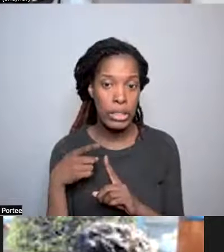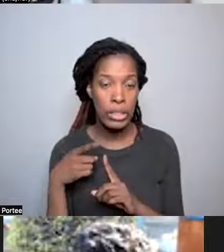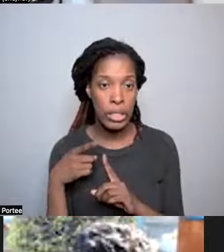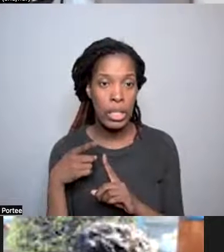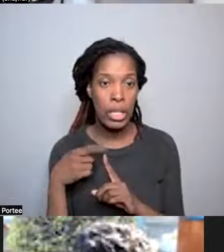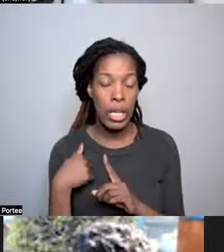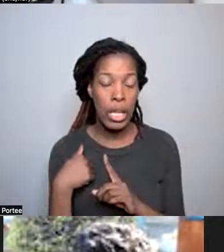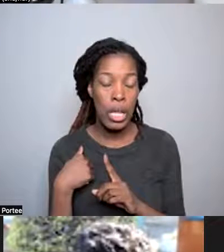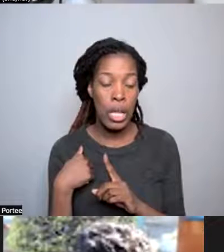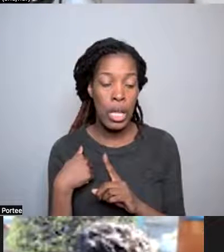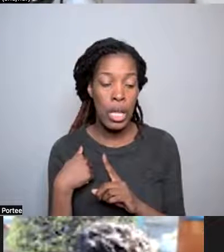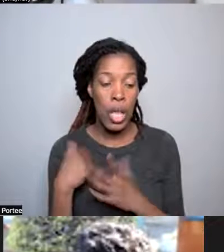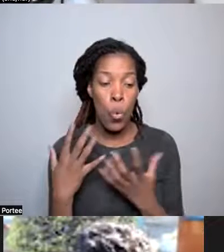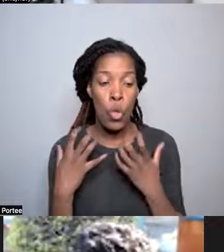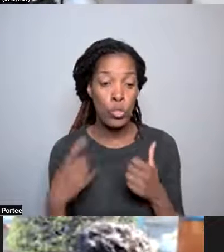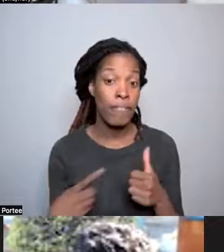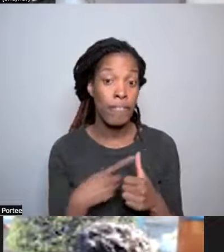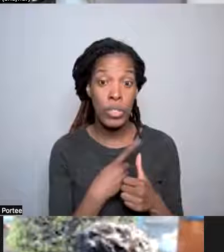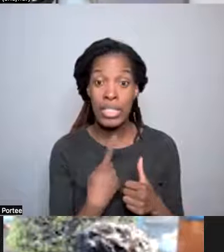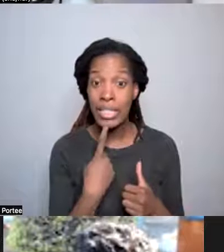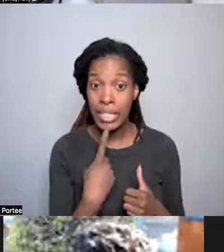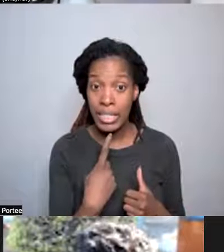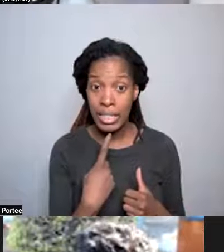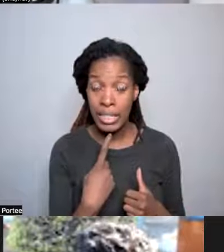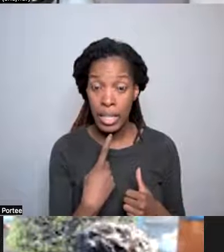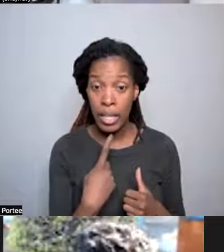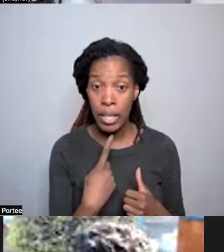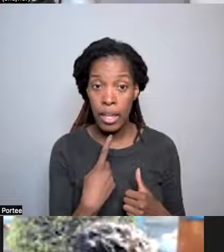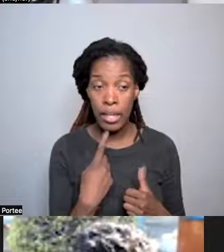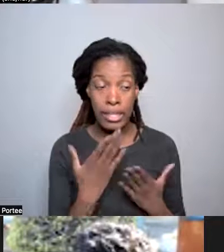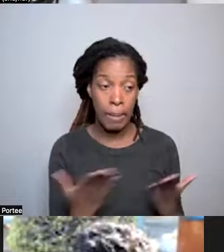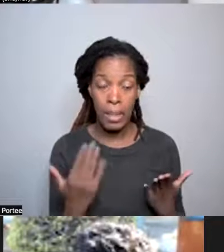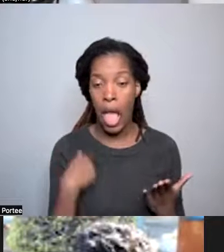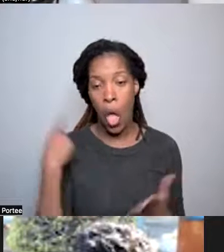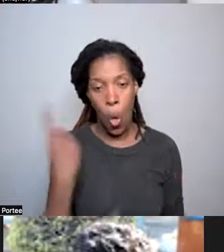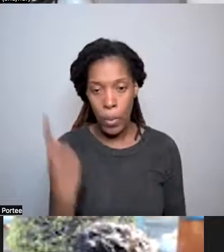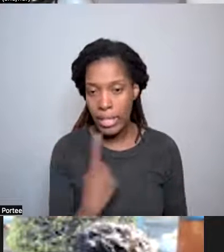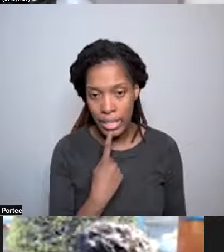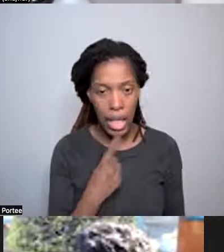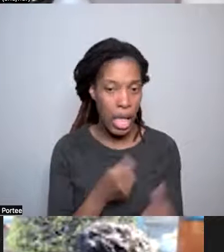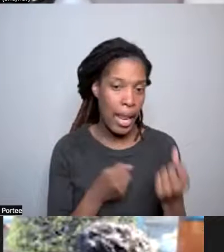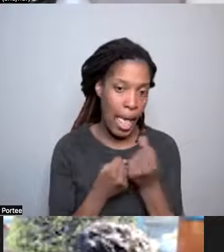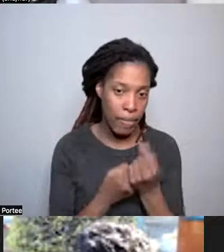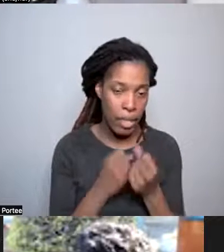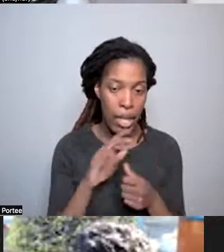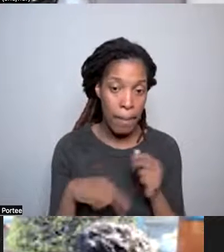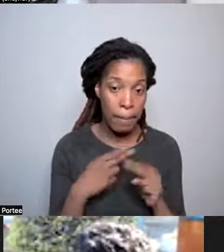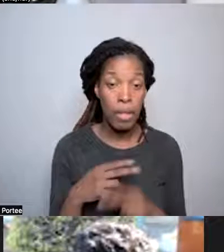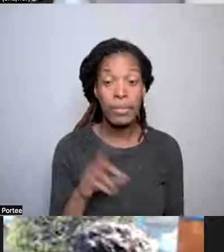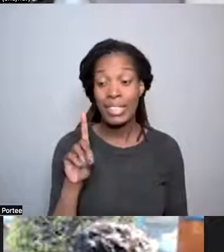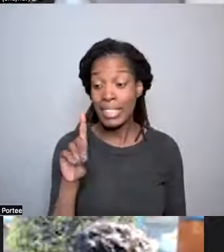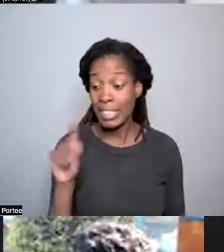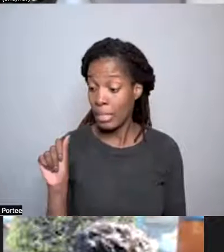I want to first say something that I always say and I advocate about. Disability